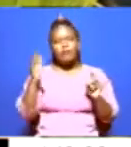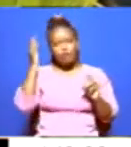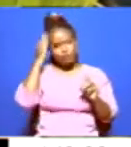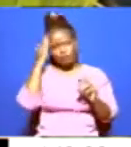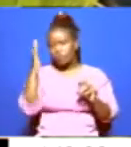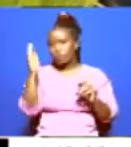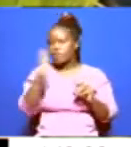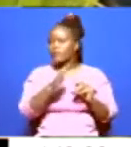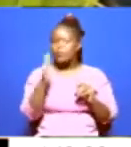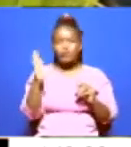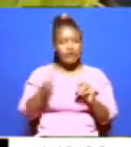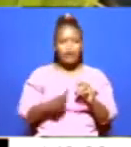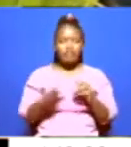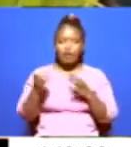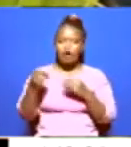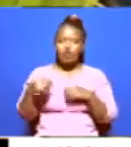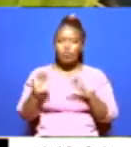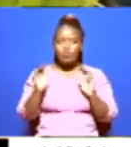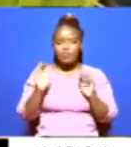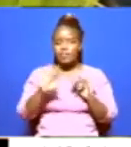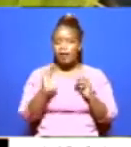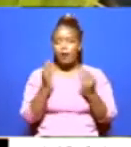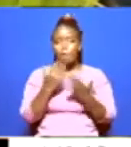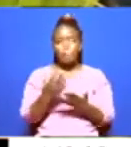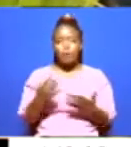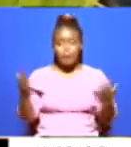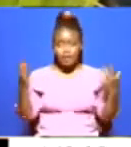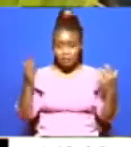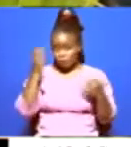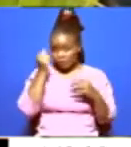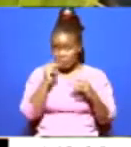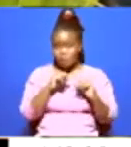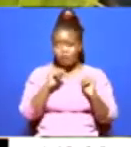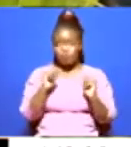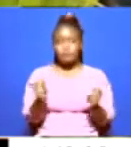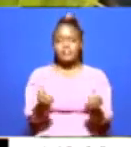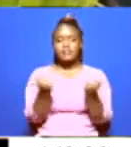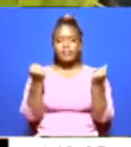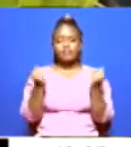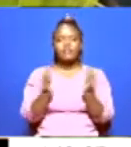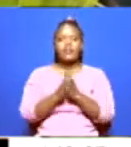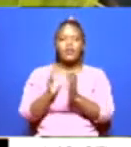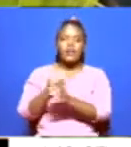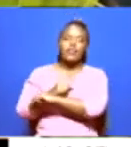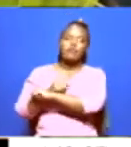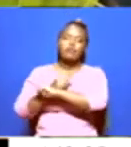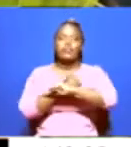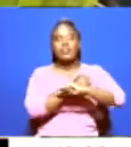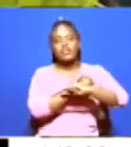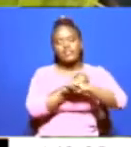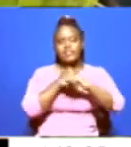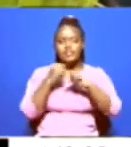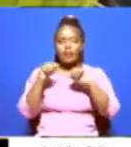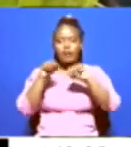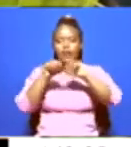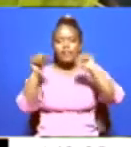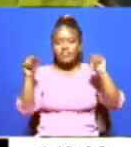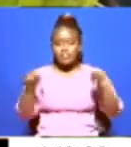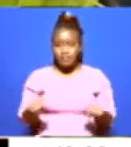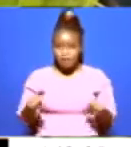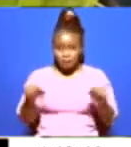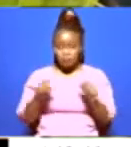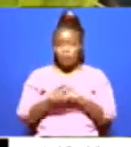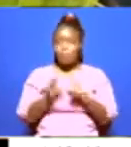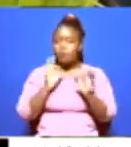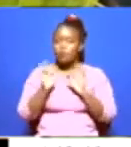that property, because it will be safe and protected in our system. And if they have any dispute,